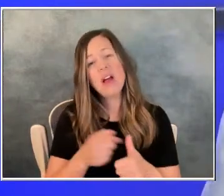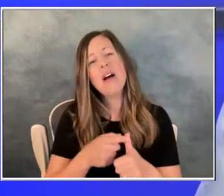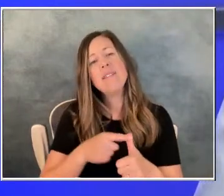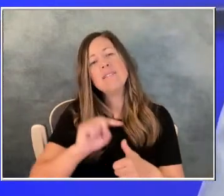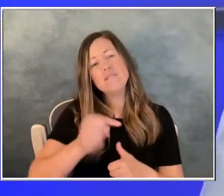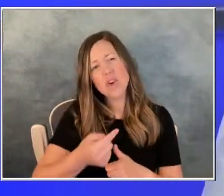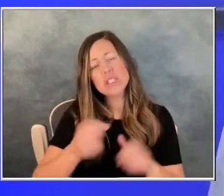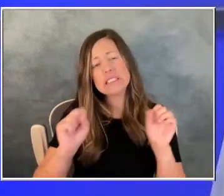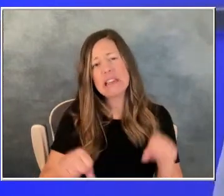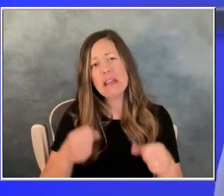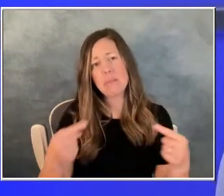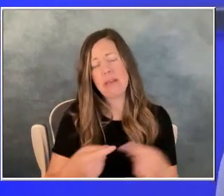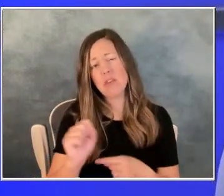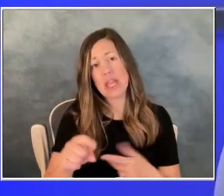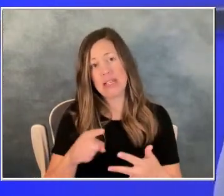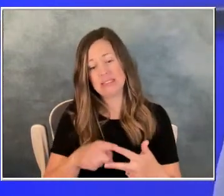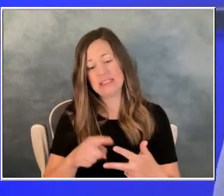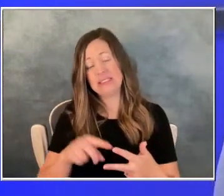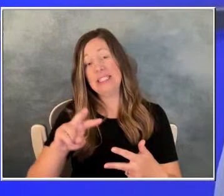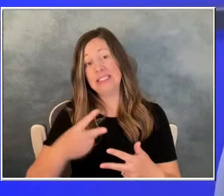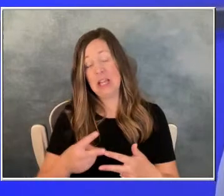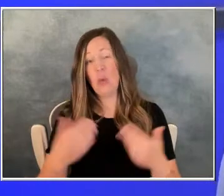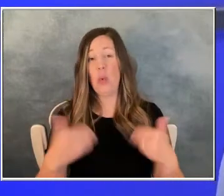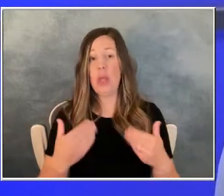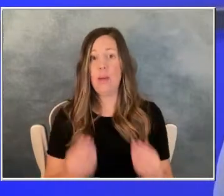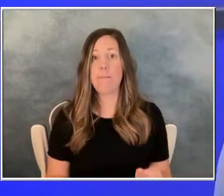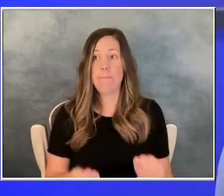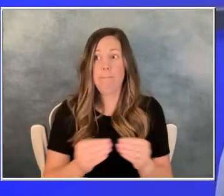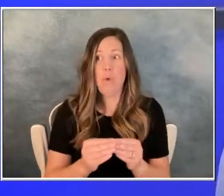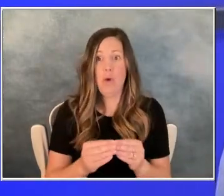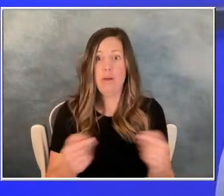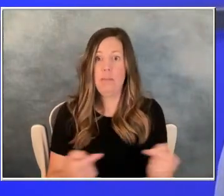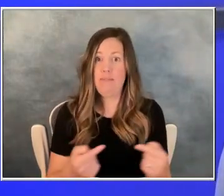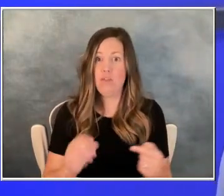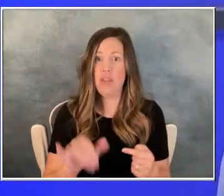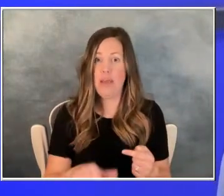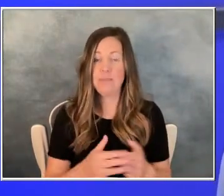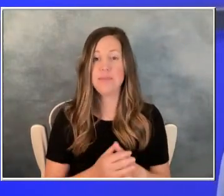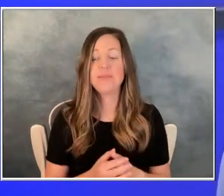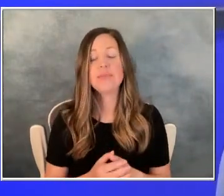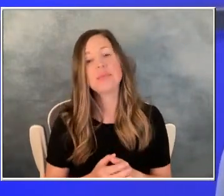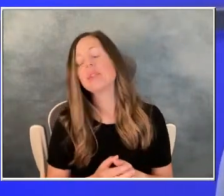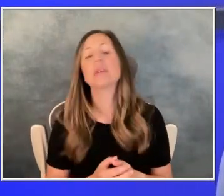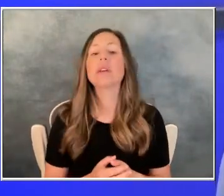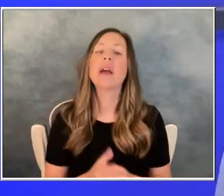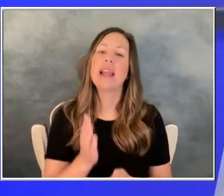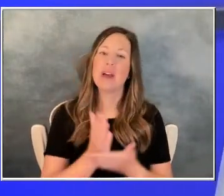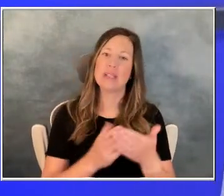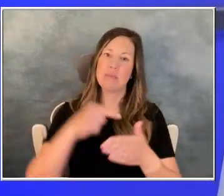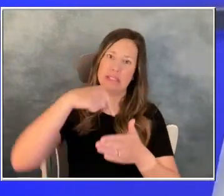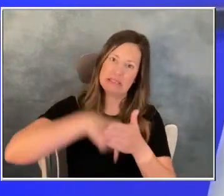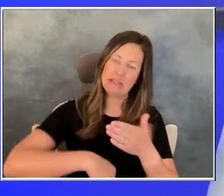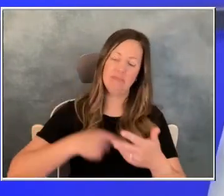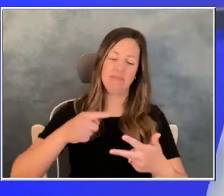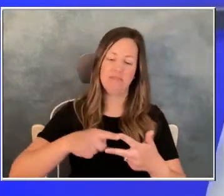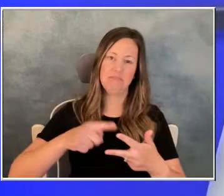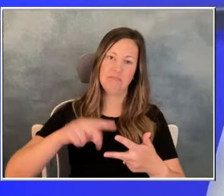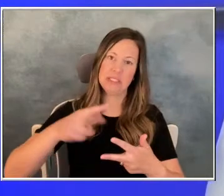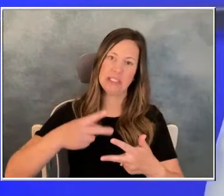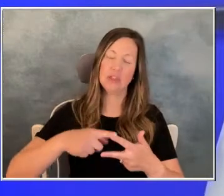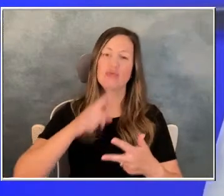as much. Second-degree burn is what is going to be most painful. Now, some of the deeper second-degree burns require definitely